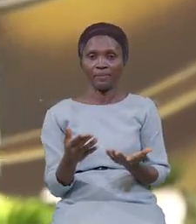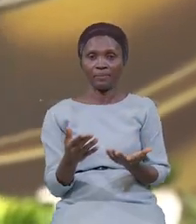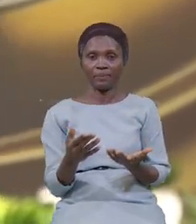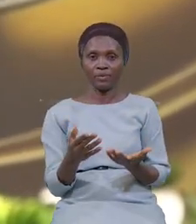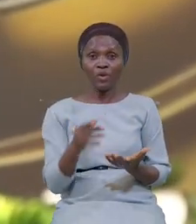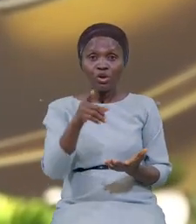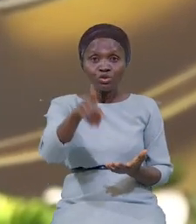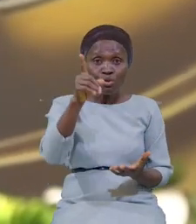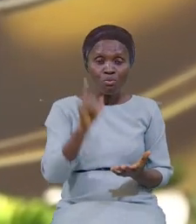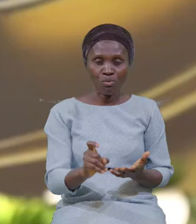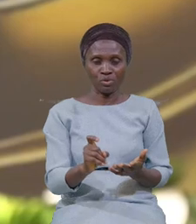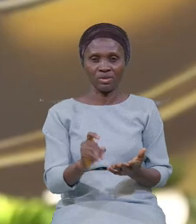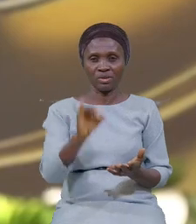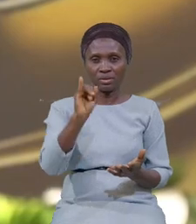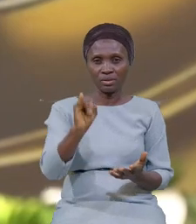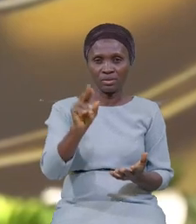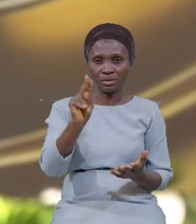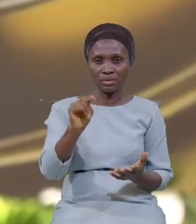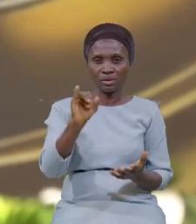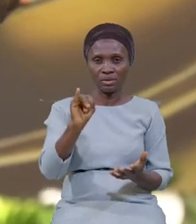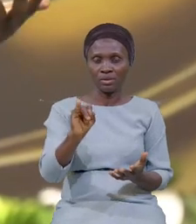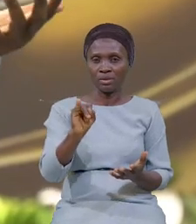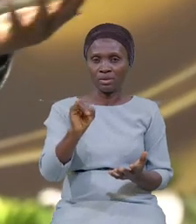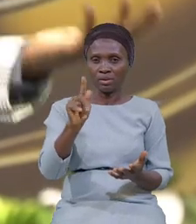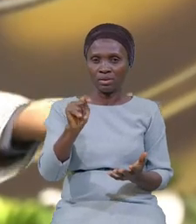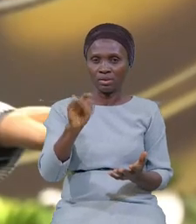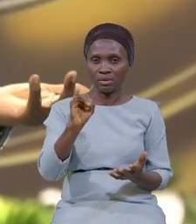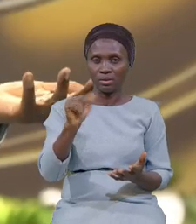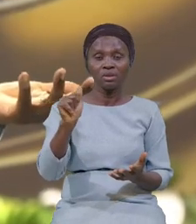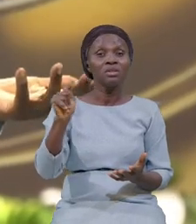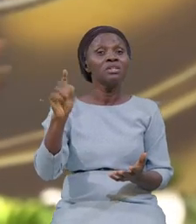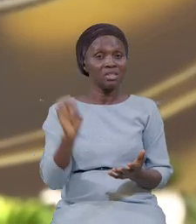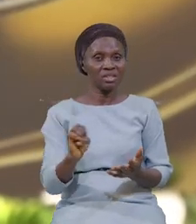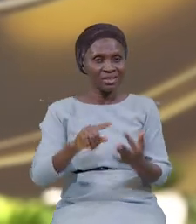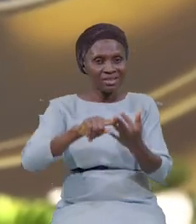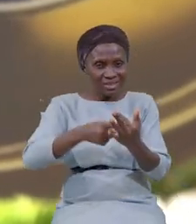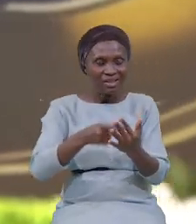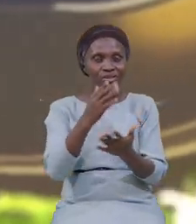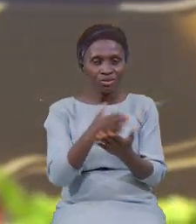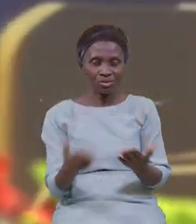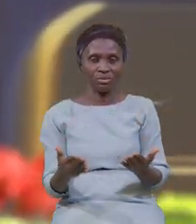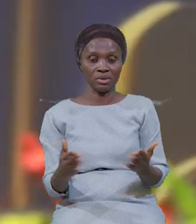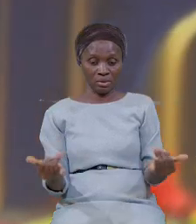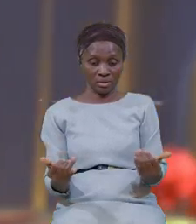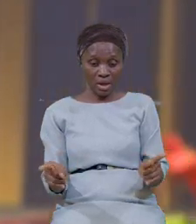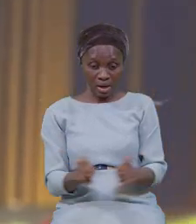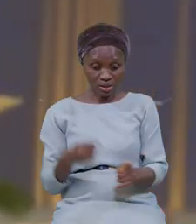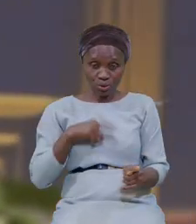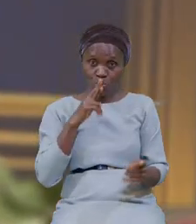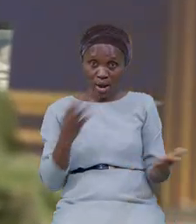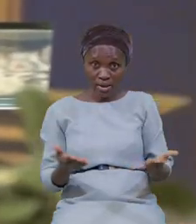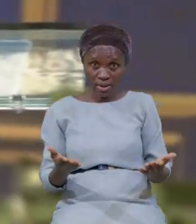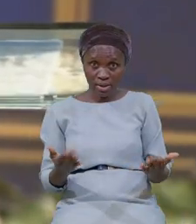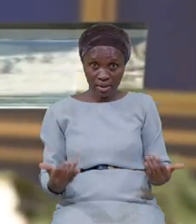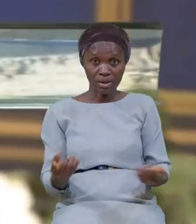you must initiate something. It's just like why we are here today. We're initiating